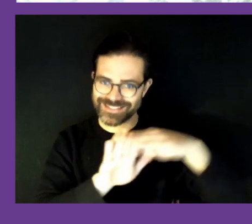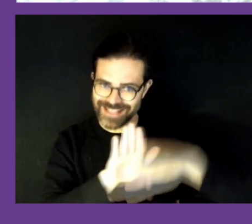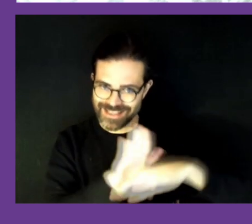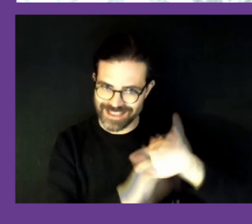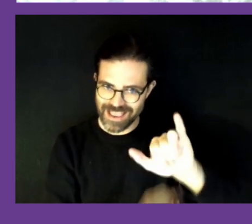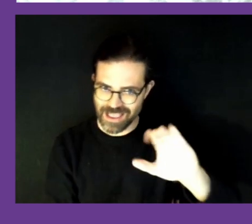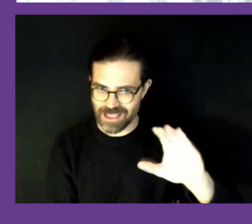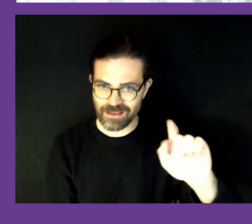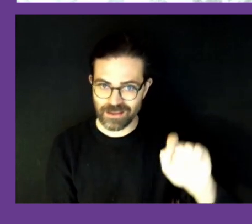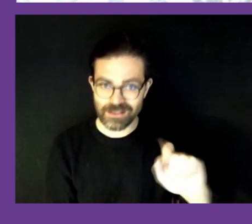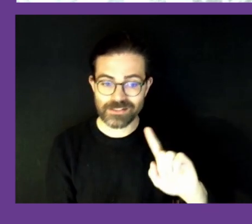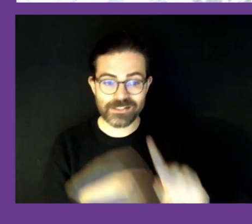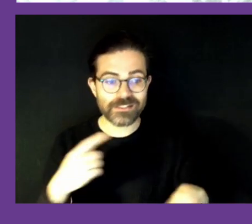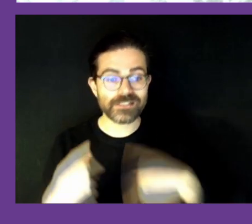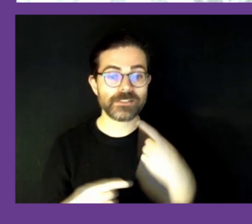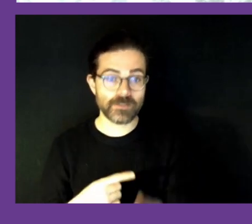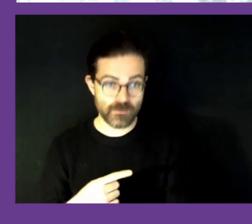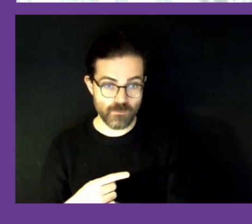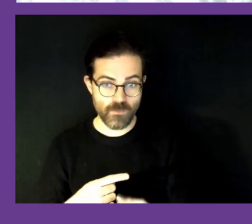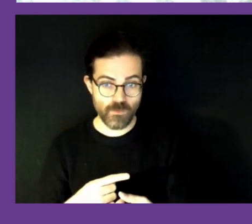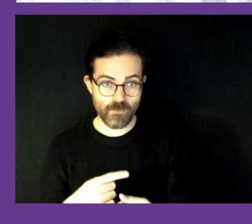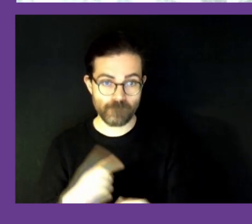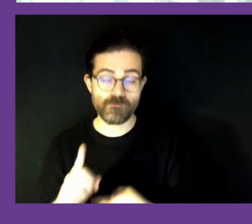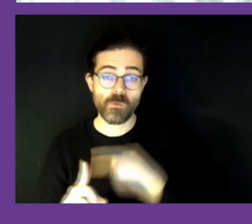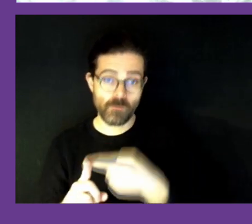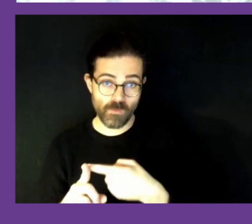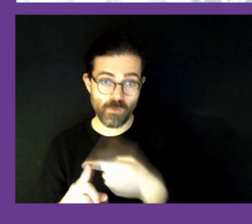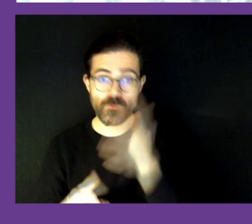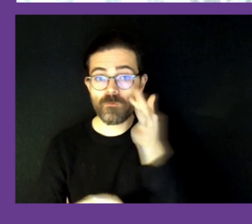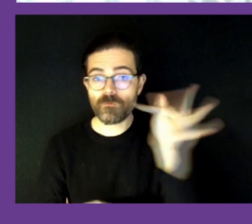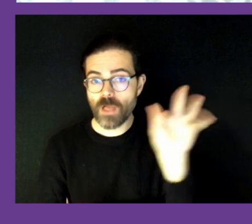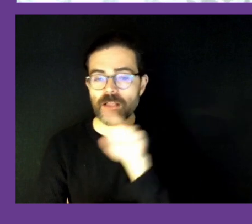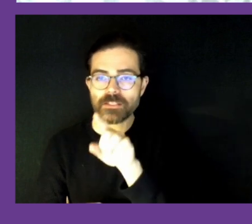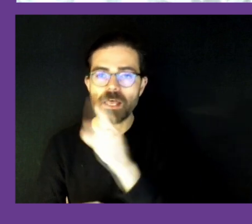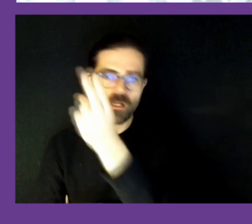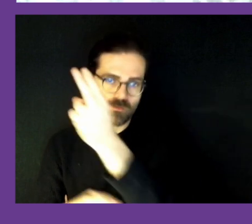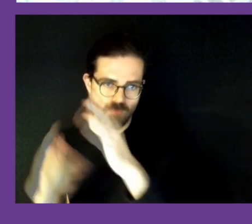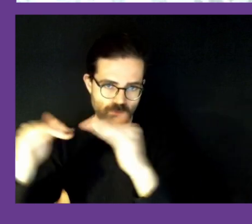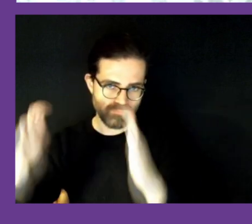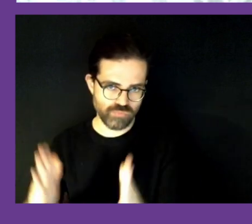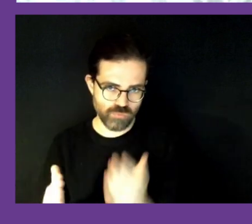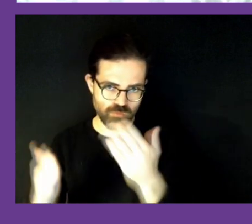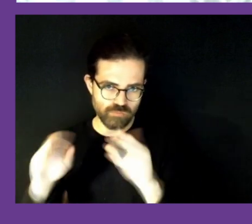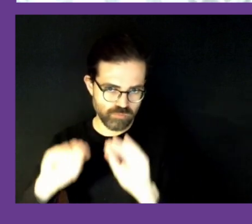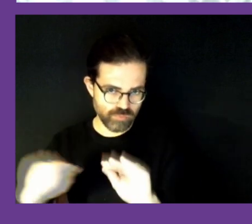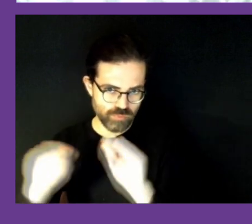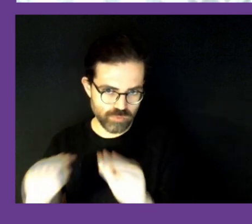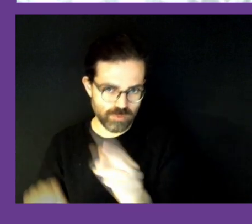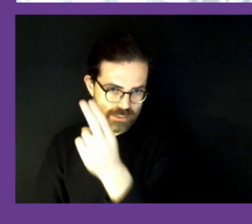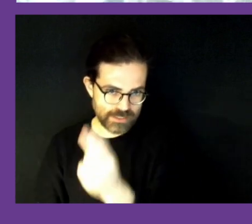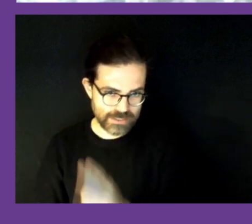Florent Orsoni. He's from the École de Design Nantes Atlantique. He's the chair of the CENSELEC